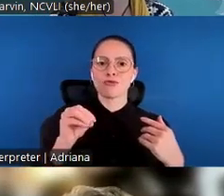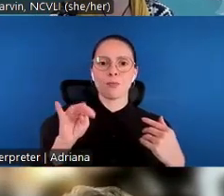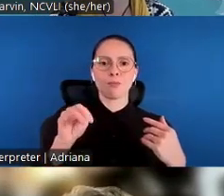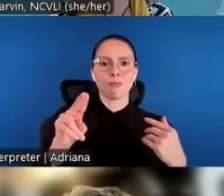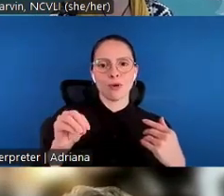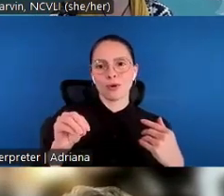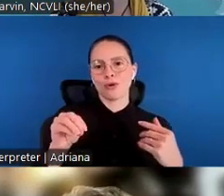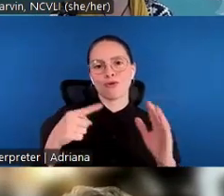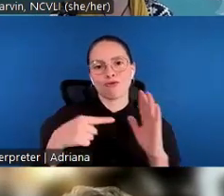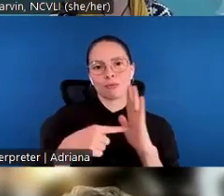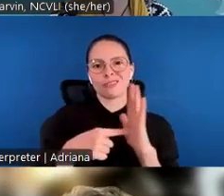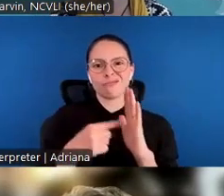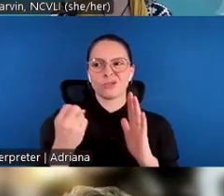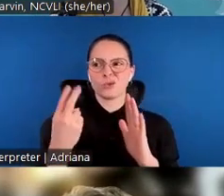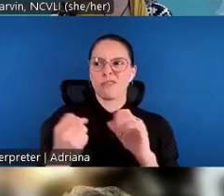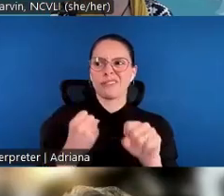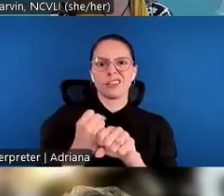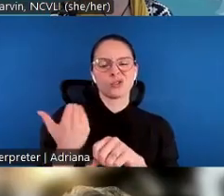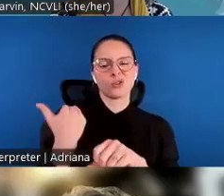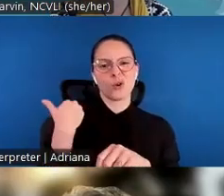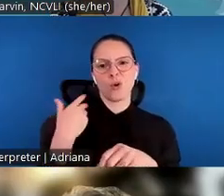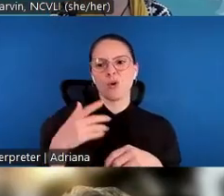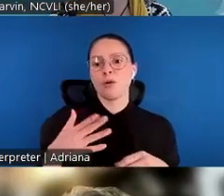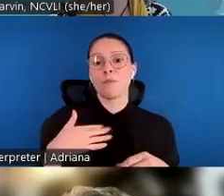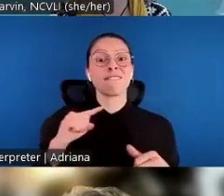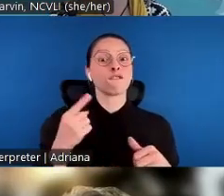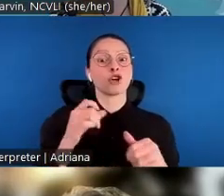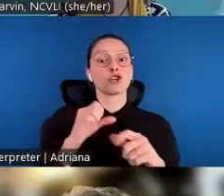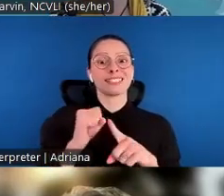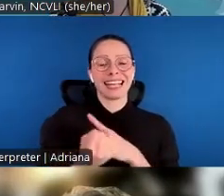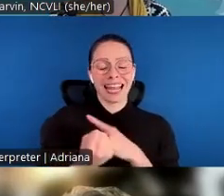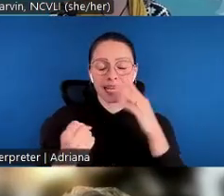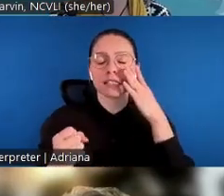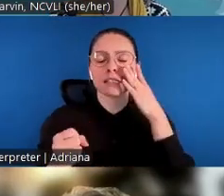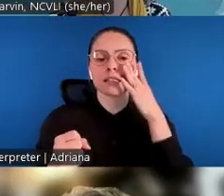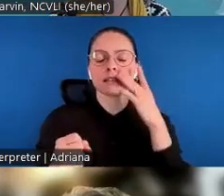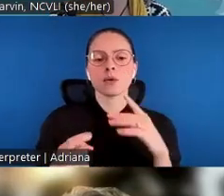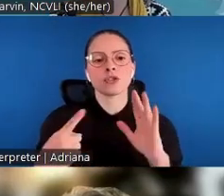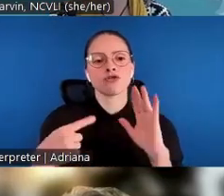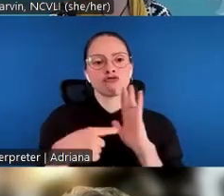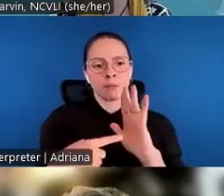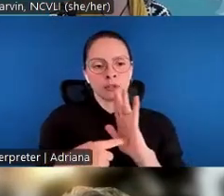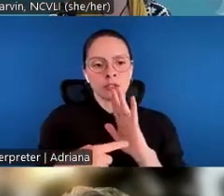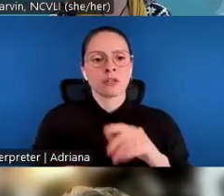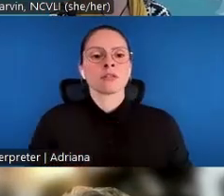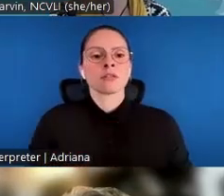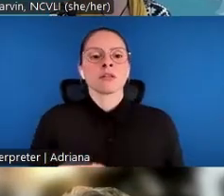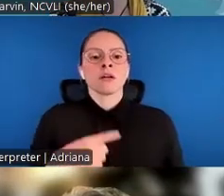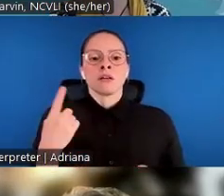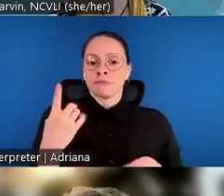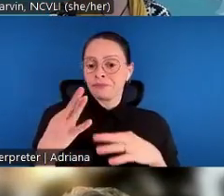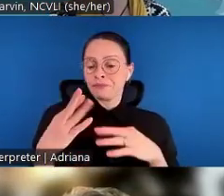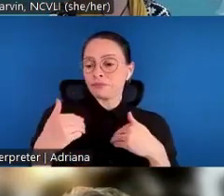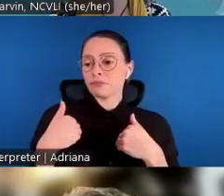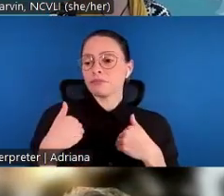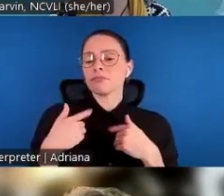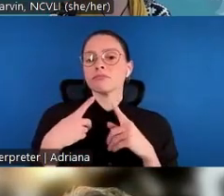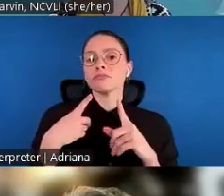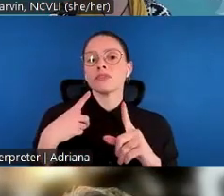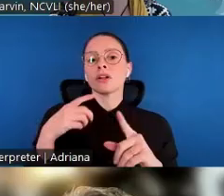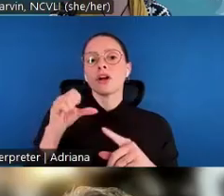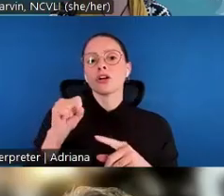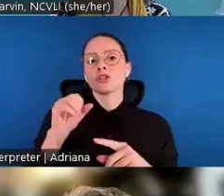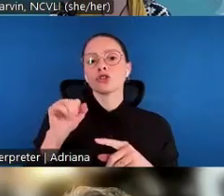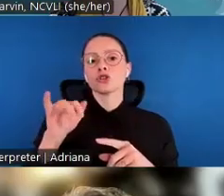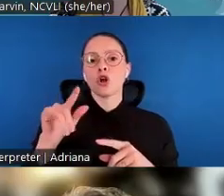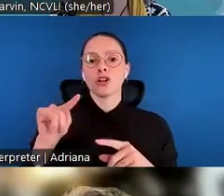very first case was the representation of a midshipman who was allegedly assaulted by 4 members of the Navy football team.